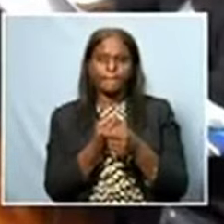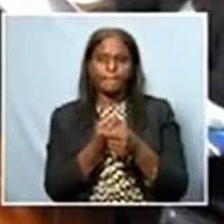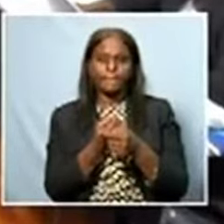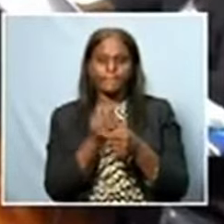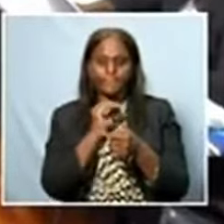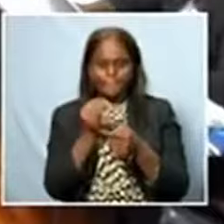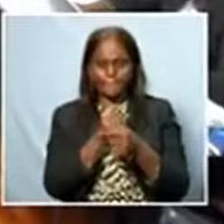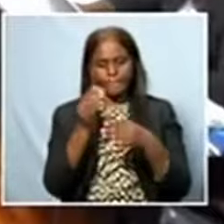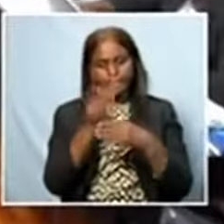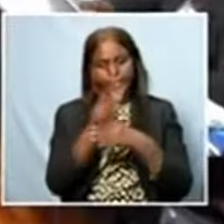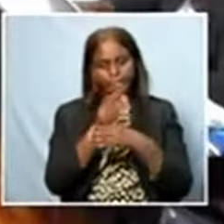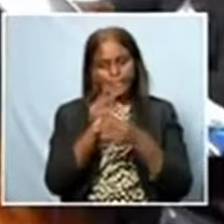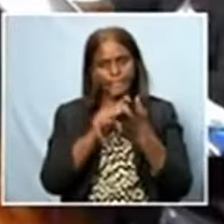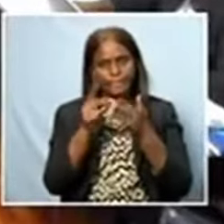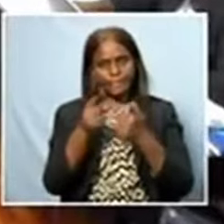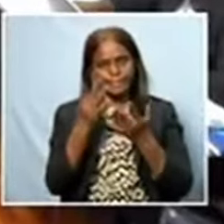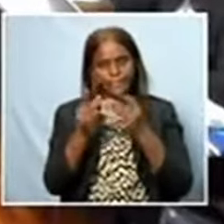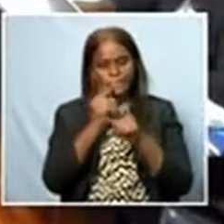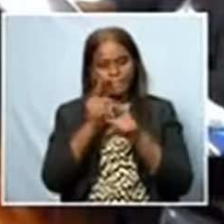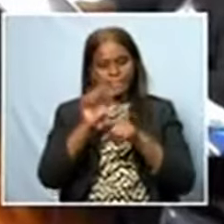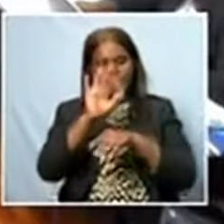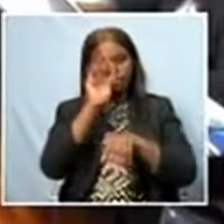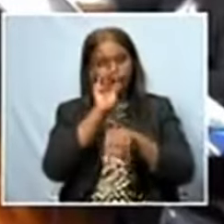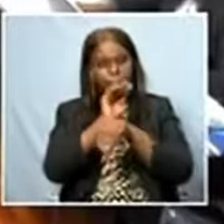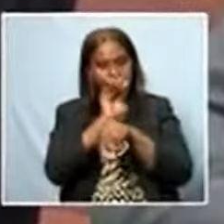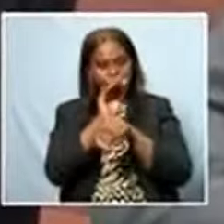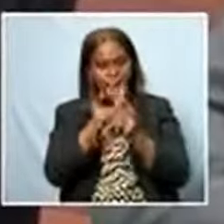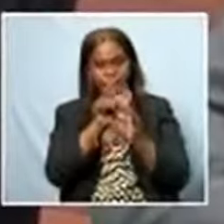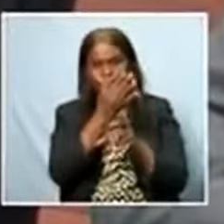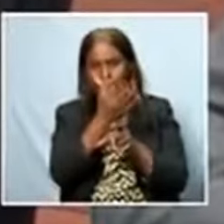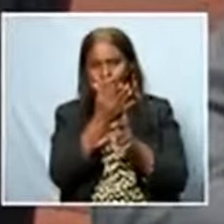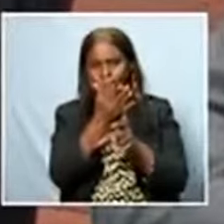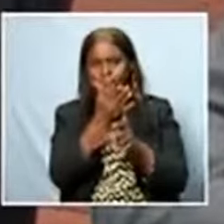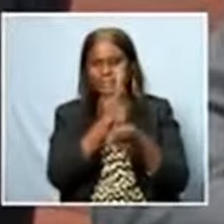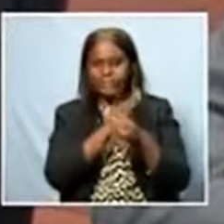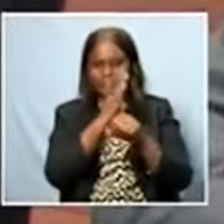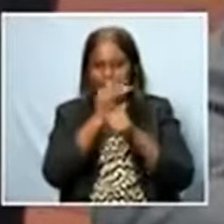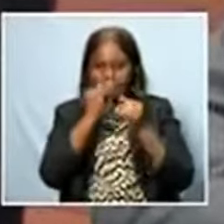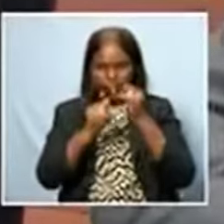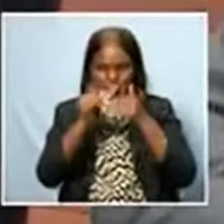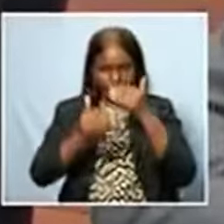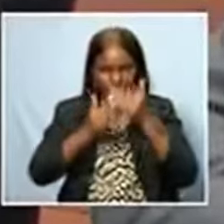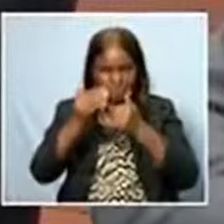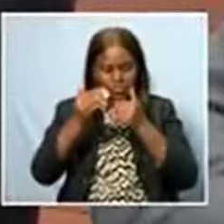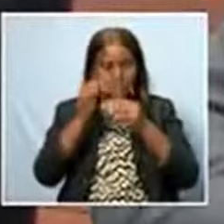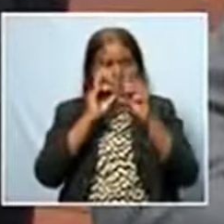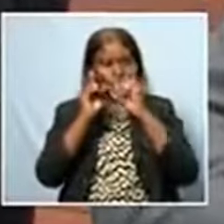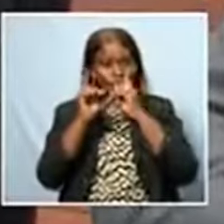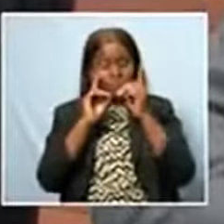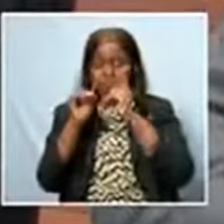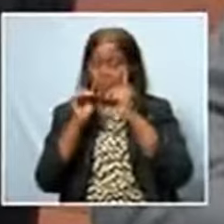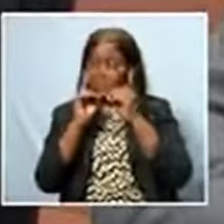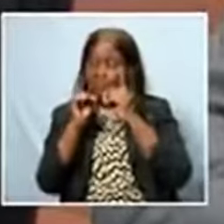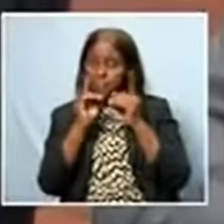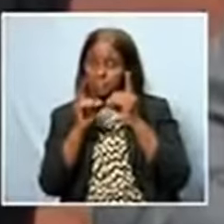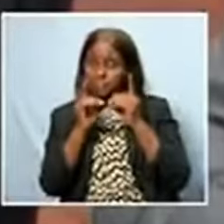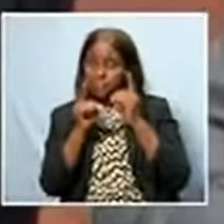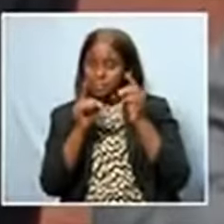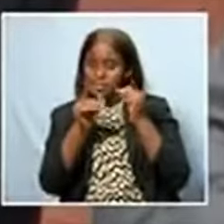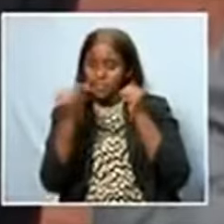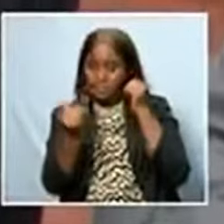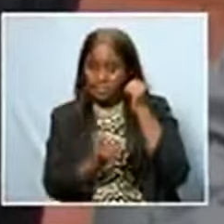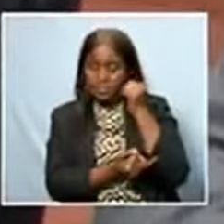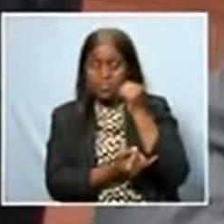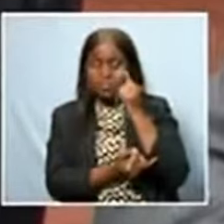business entities. So maybe just your comment on that. And then the next one is on the betting levy that has been